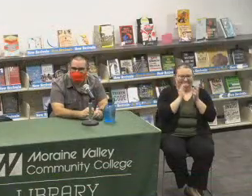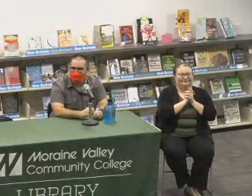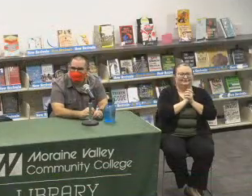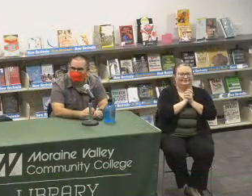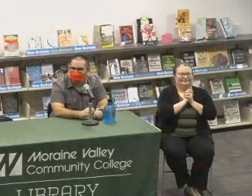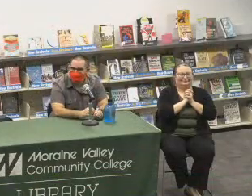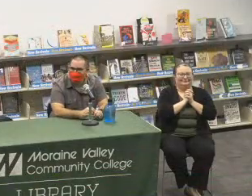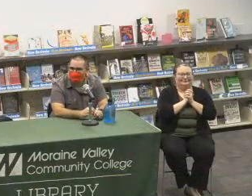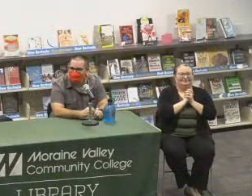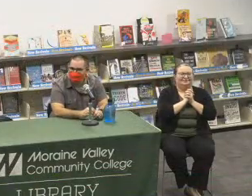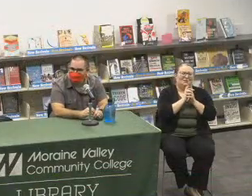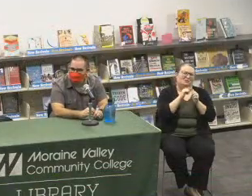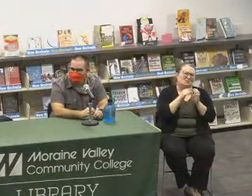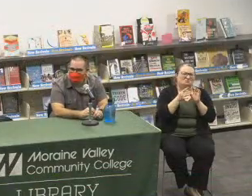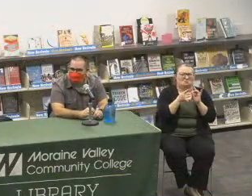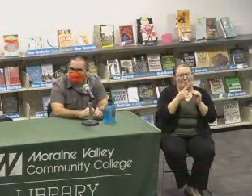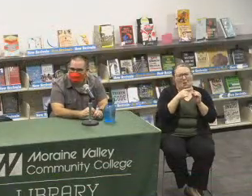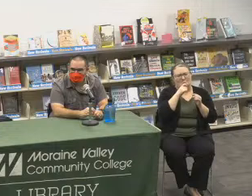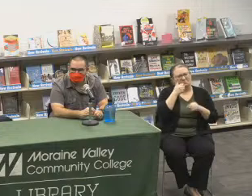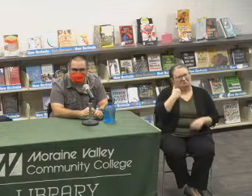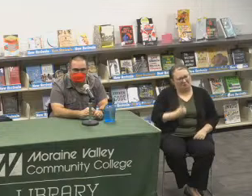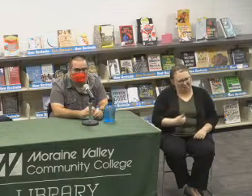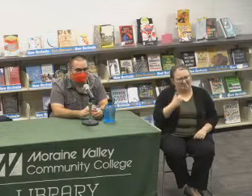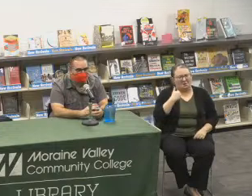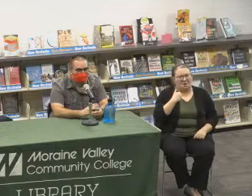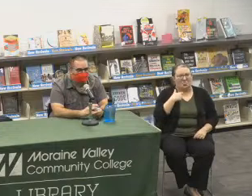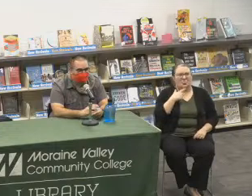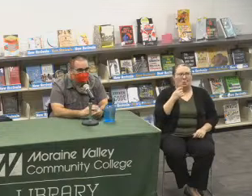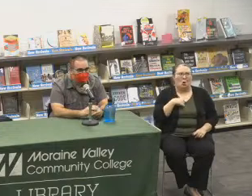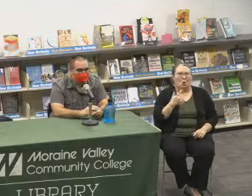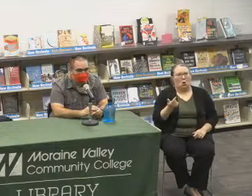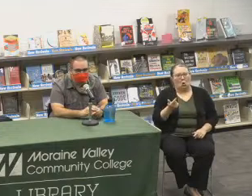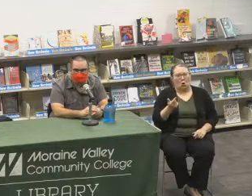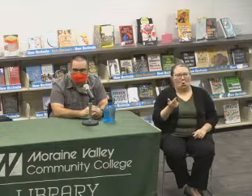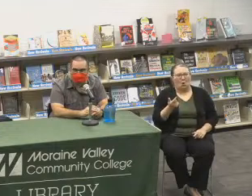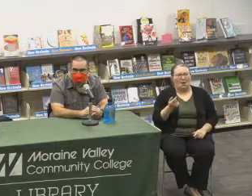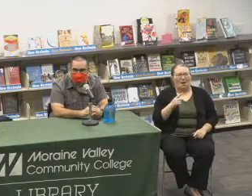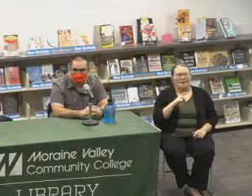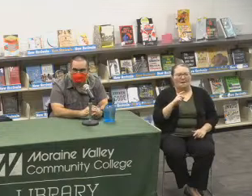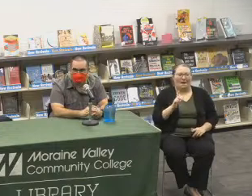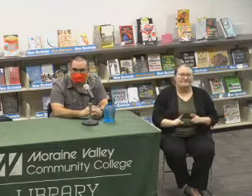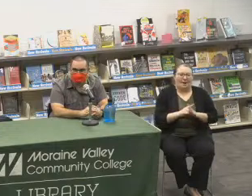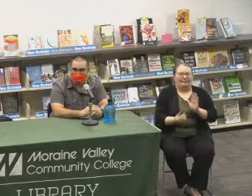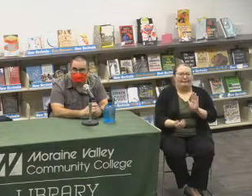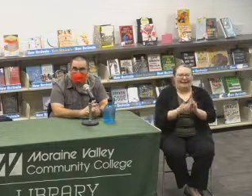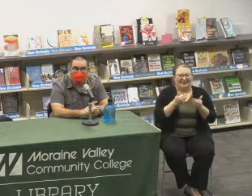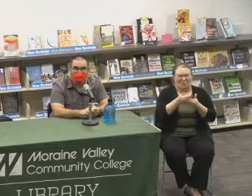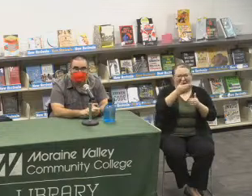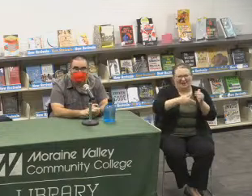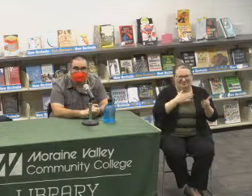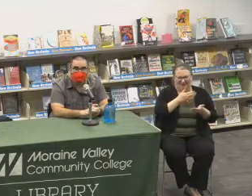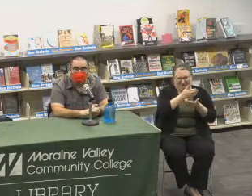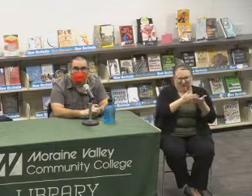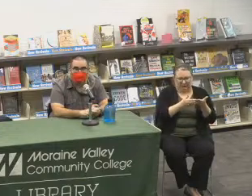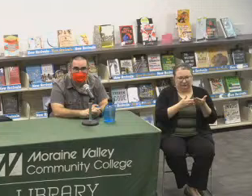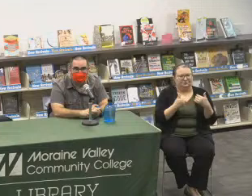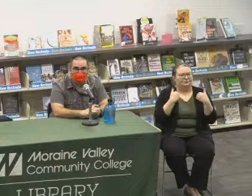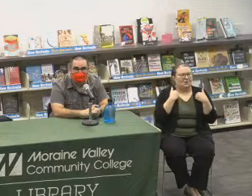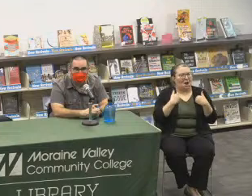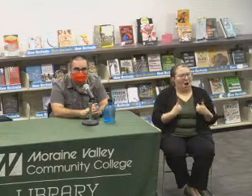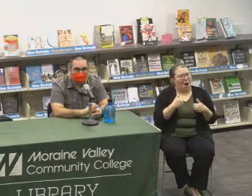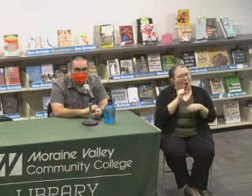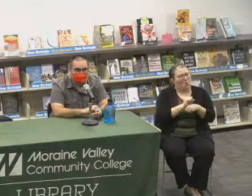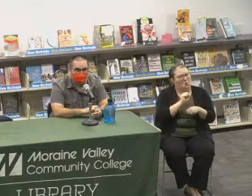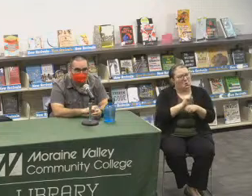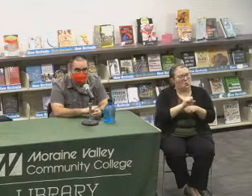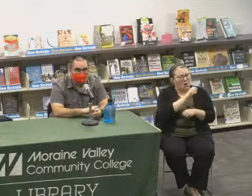So I'm just going to say a few things about myself that are going to loop back around at the end of my portion. So I work